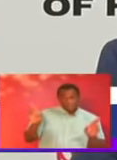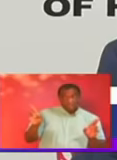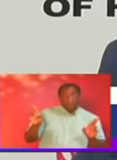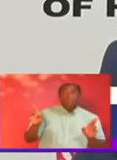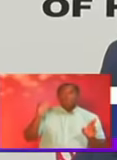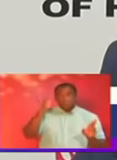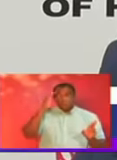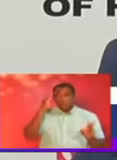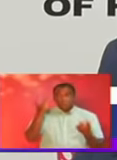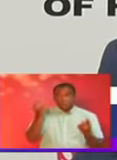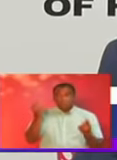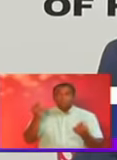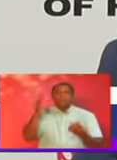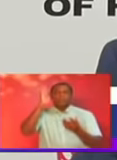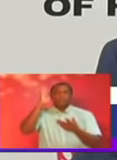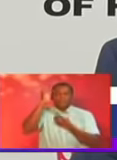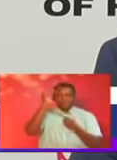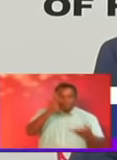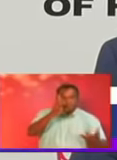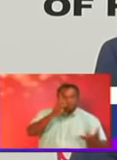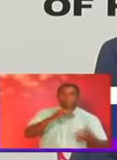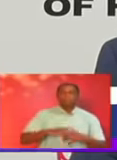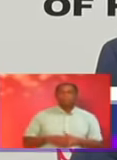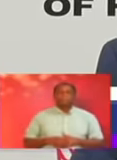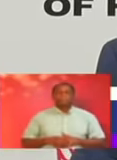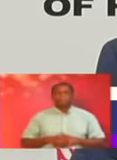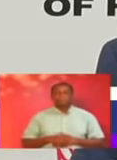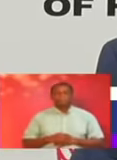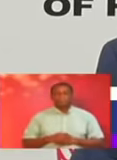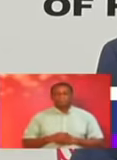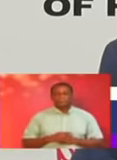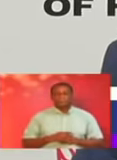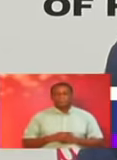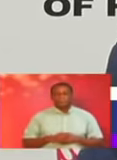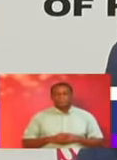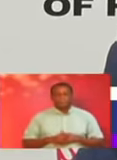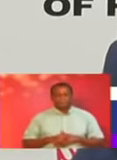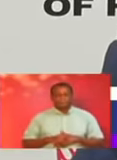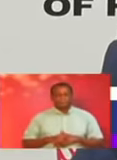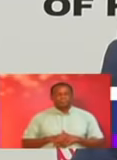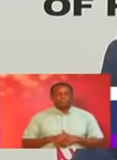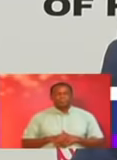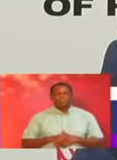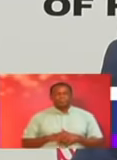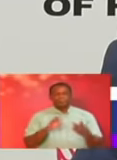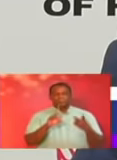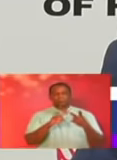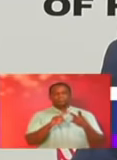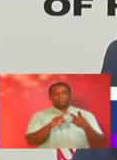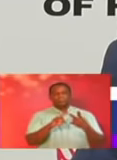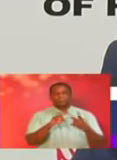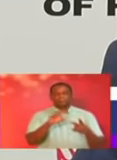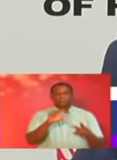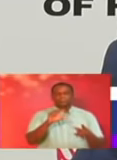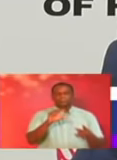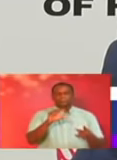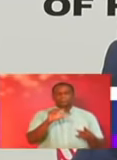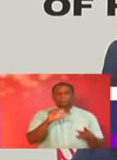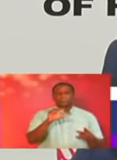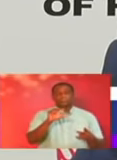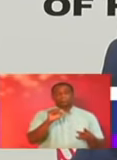school children, the appropriate announcement will be made from that quarter. Siwa and Living